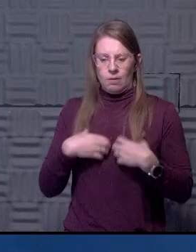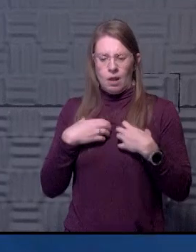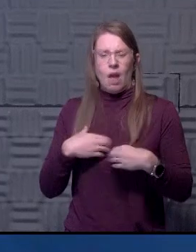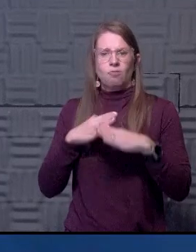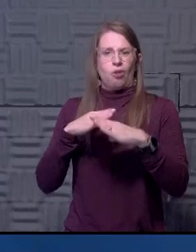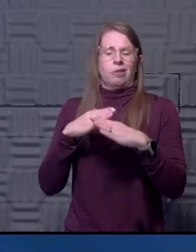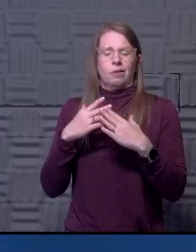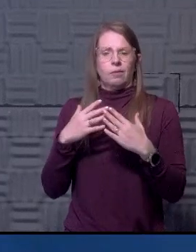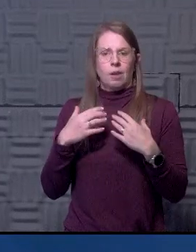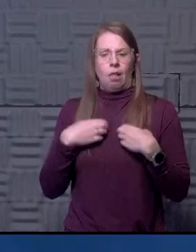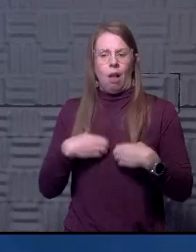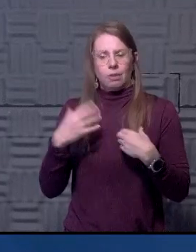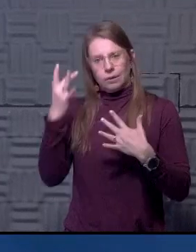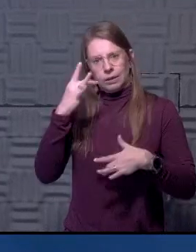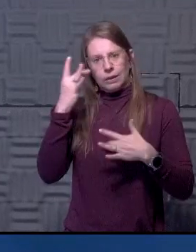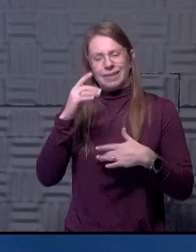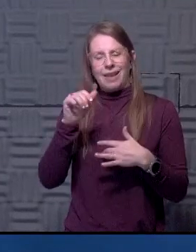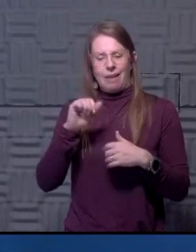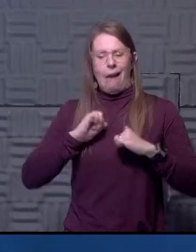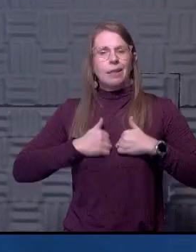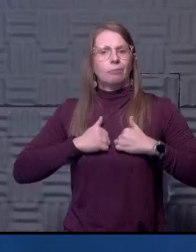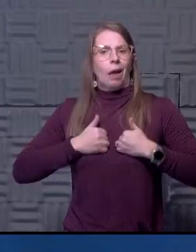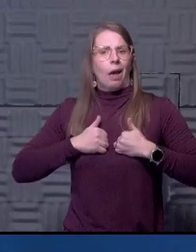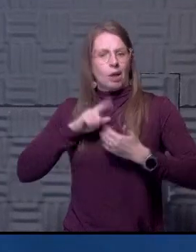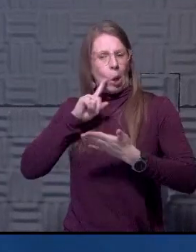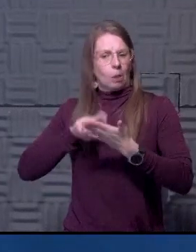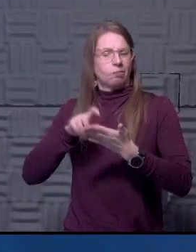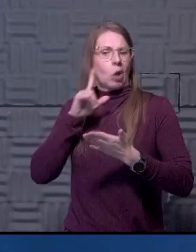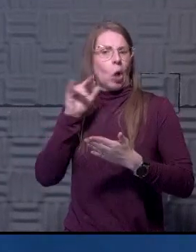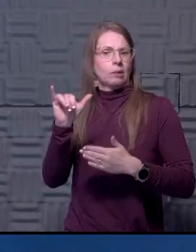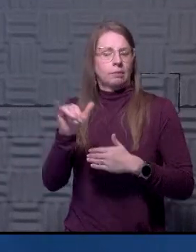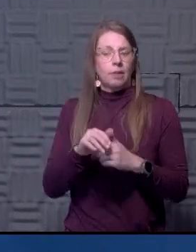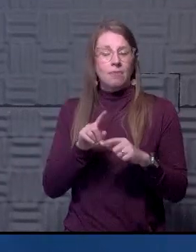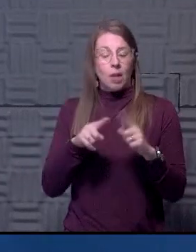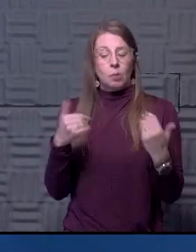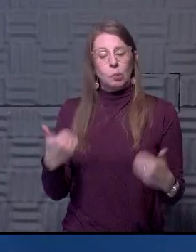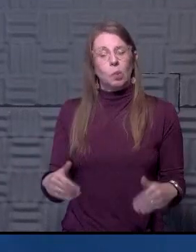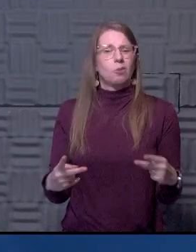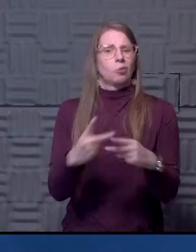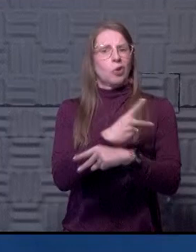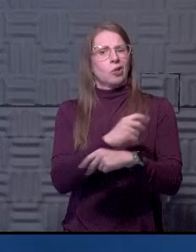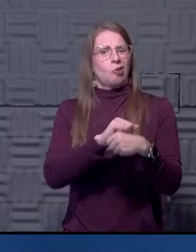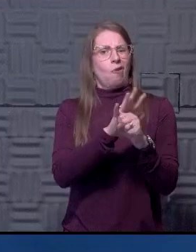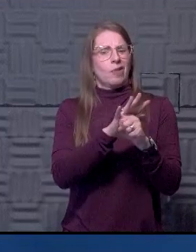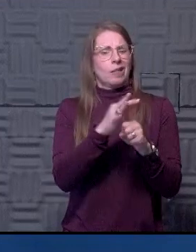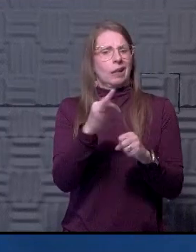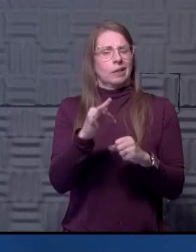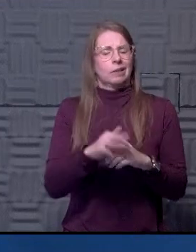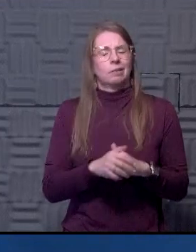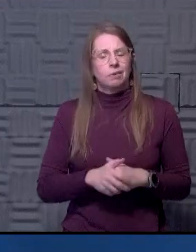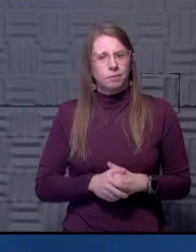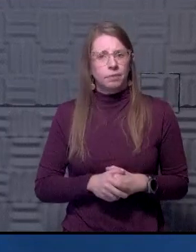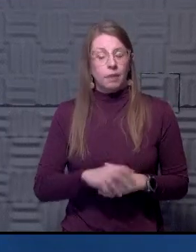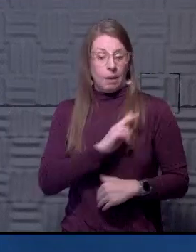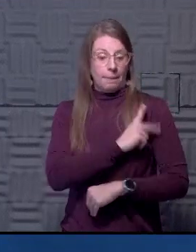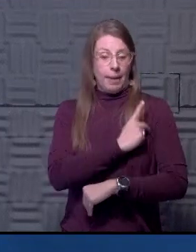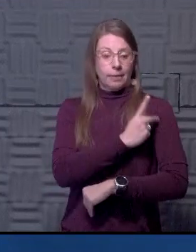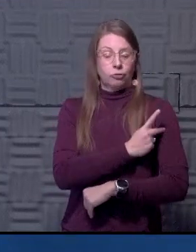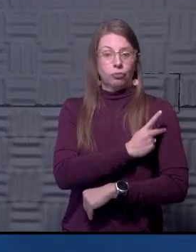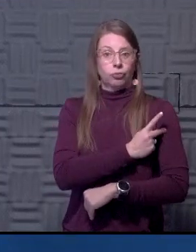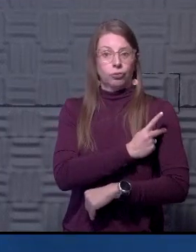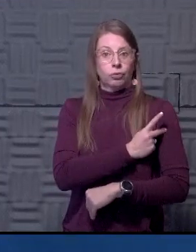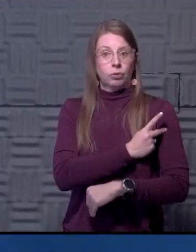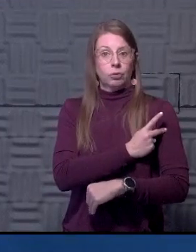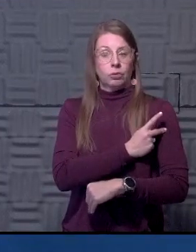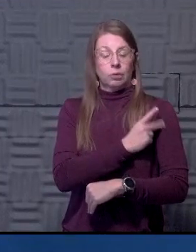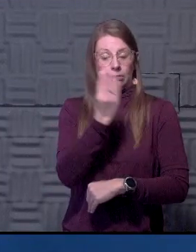like asthma type features. But we've not seen it to this degree as we have with COVID, where patients have commented